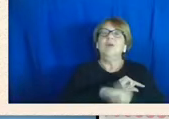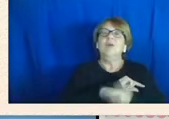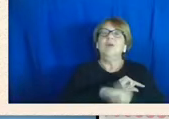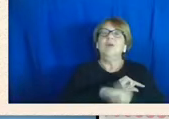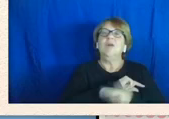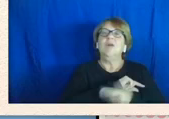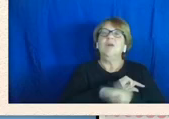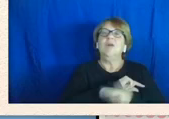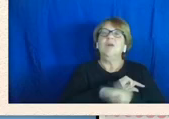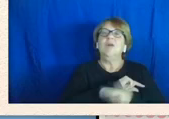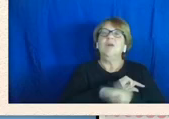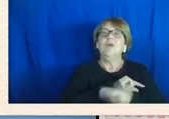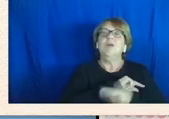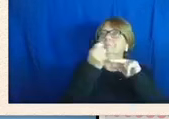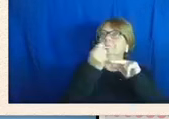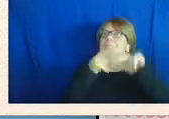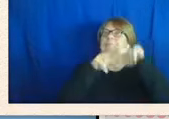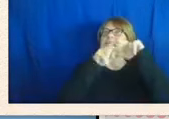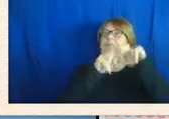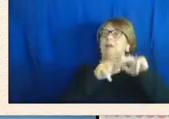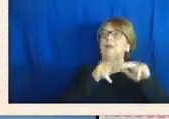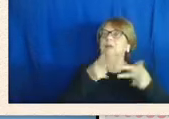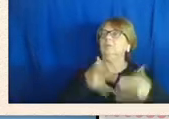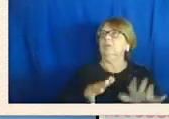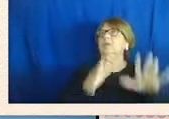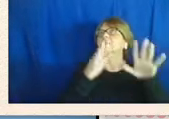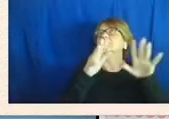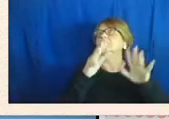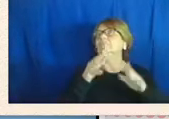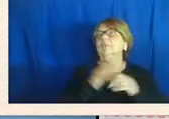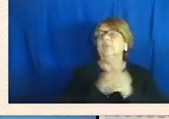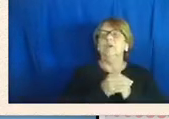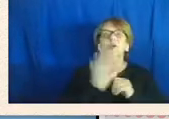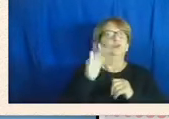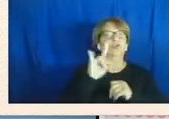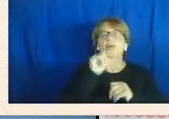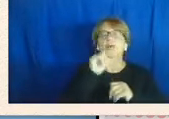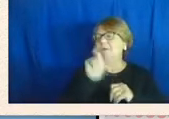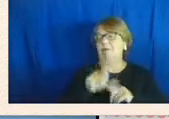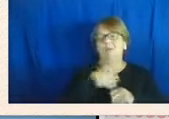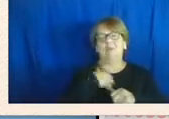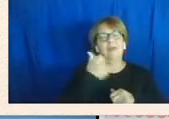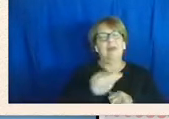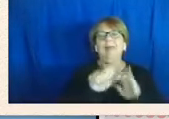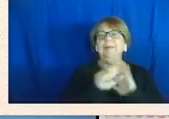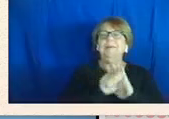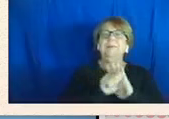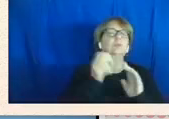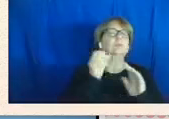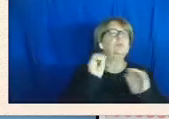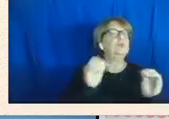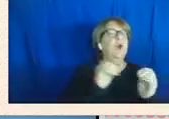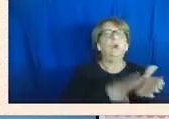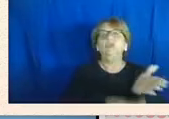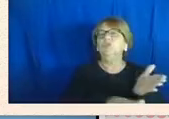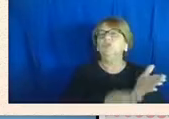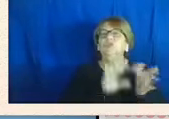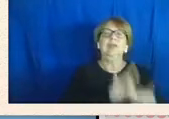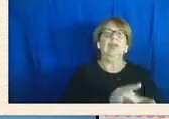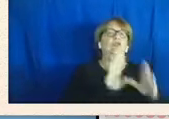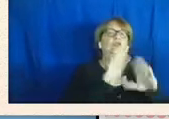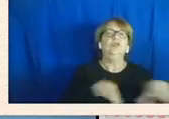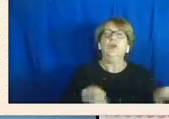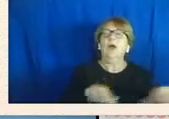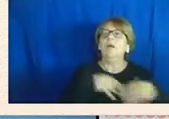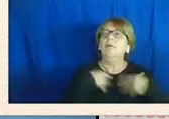or traumatic stress symptoms. Your child does not need to have any symptoms. There's no exclusions related to child health or other